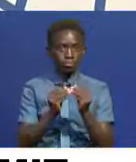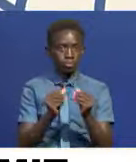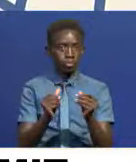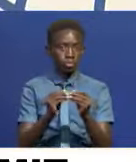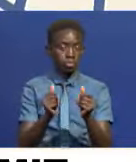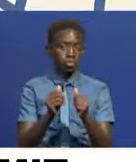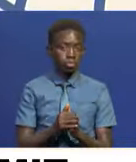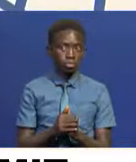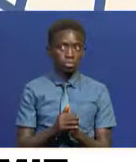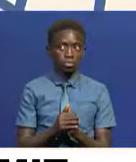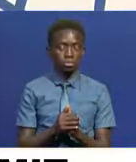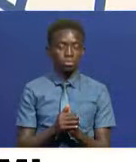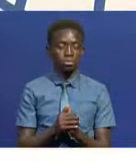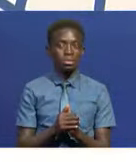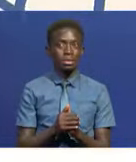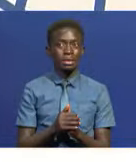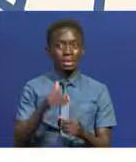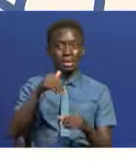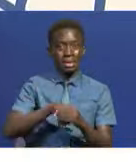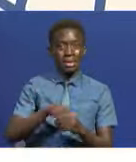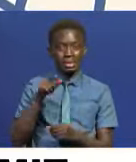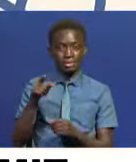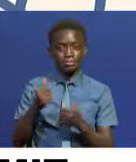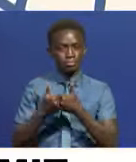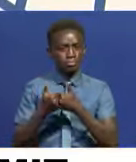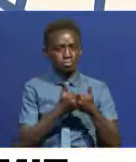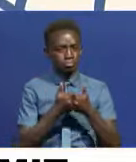amidst these challenges lies